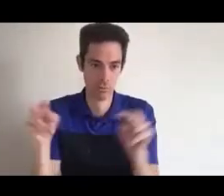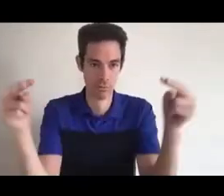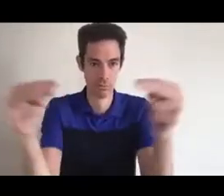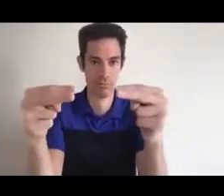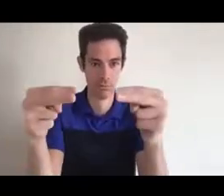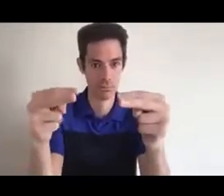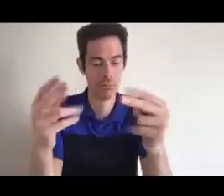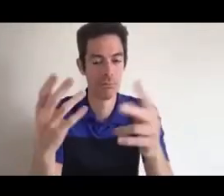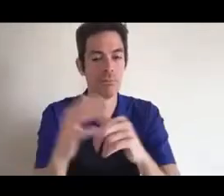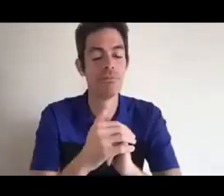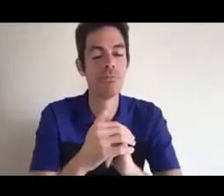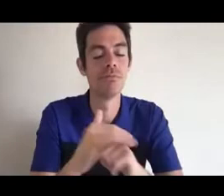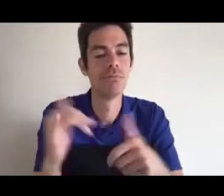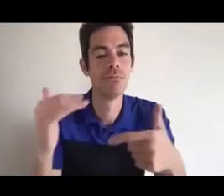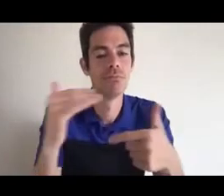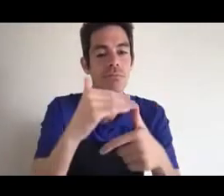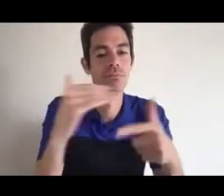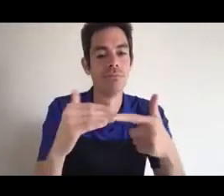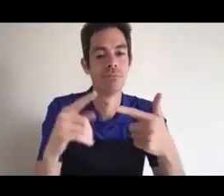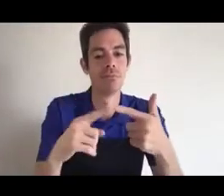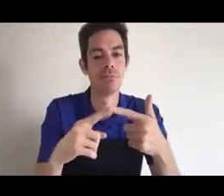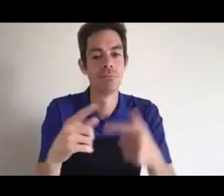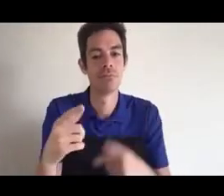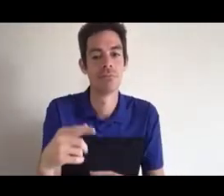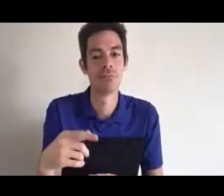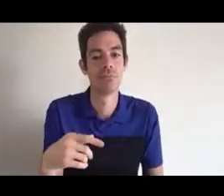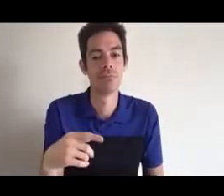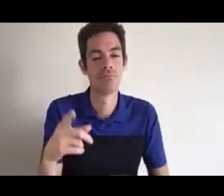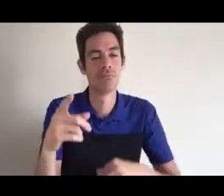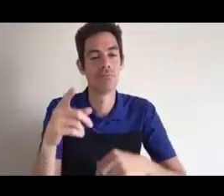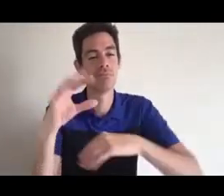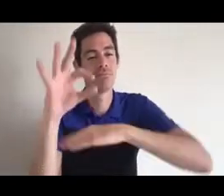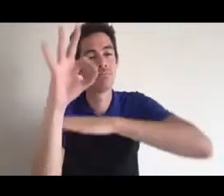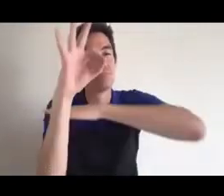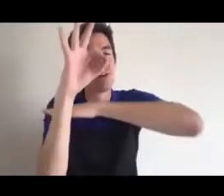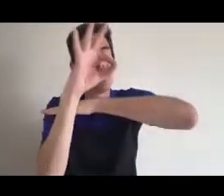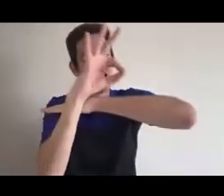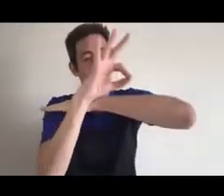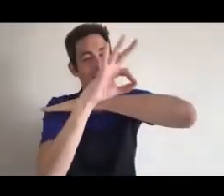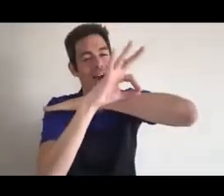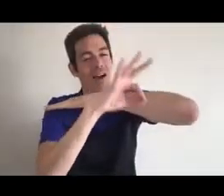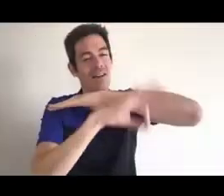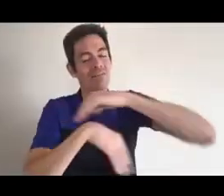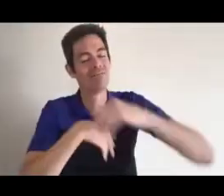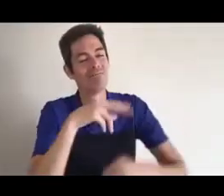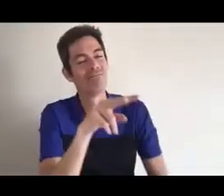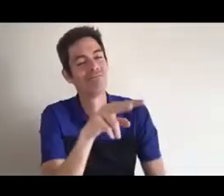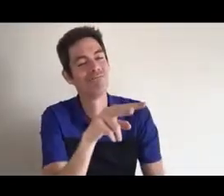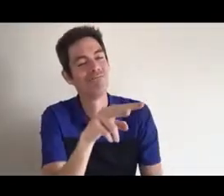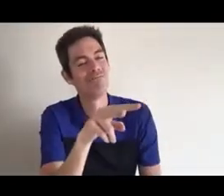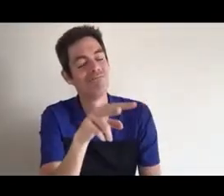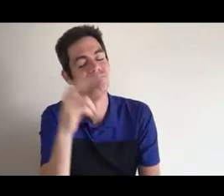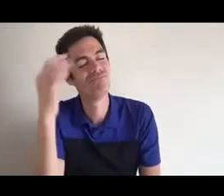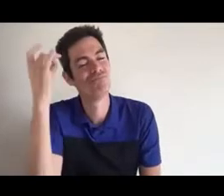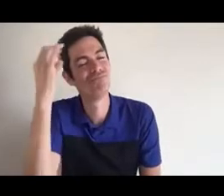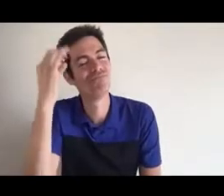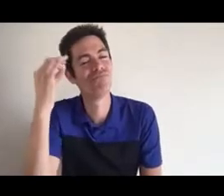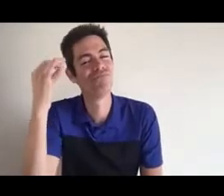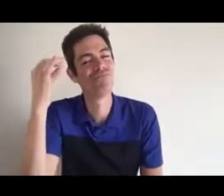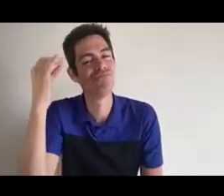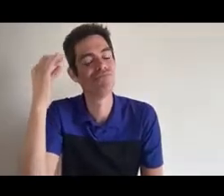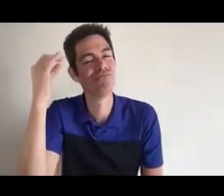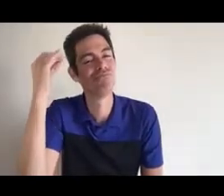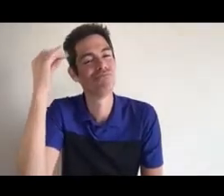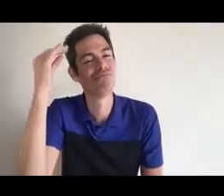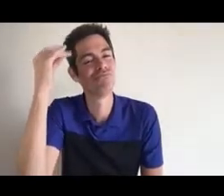So again, like this is their eyes looking at each other. The second one, watch the sunset